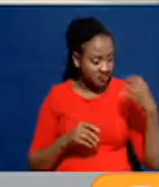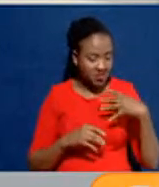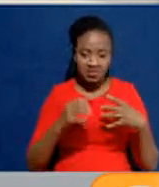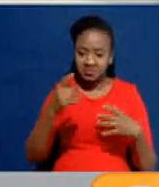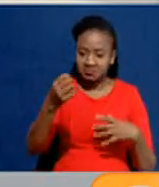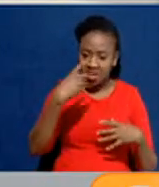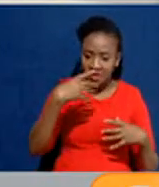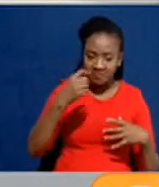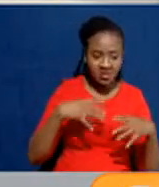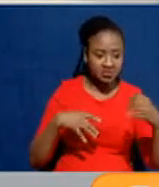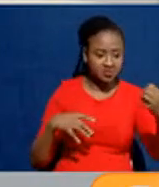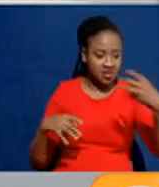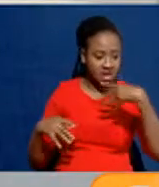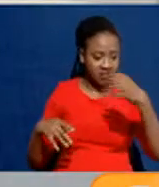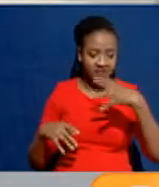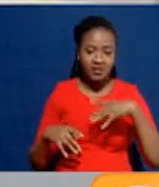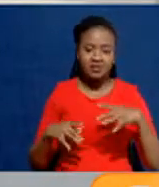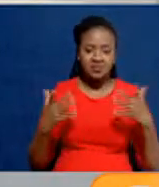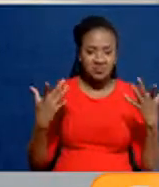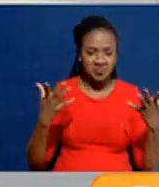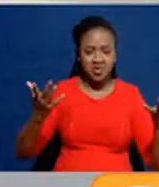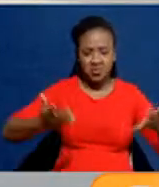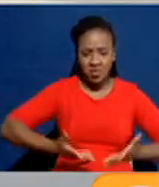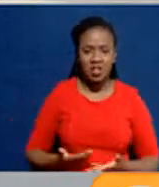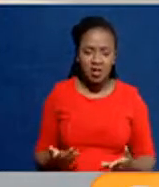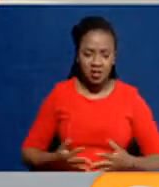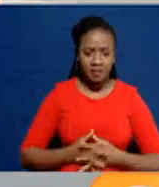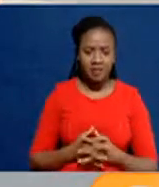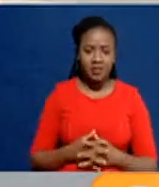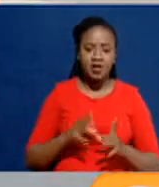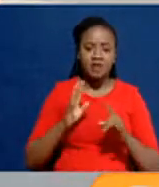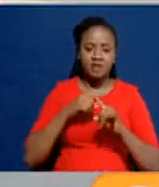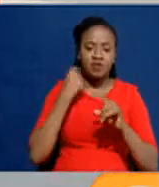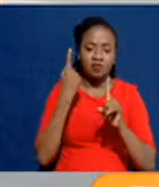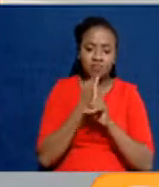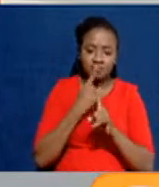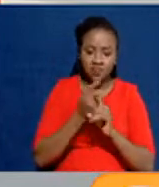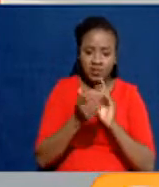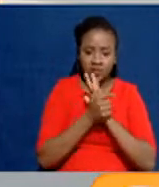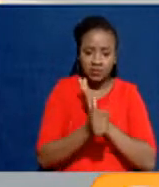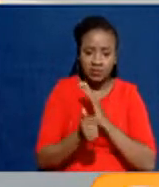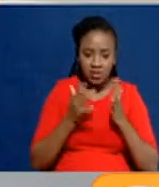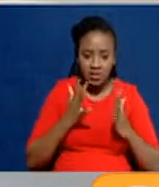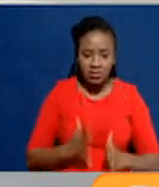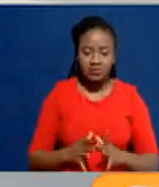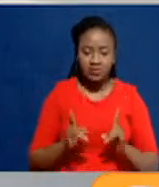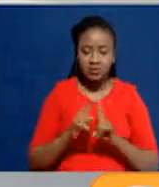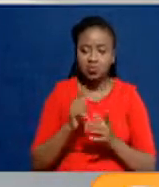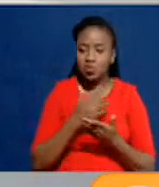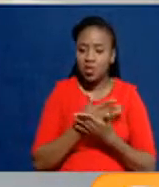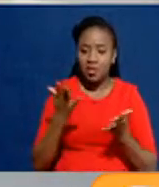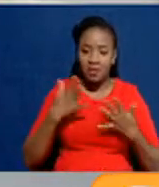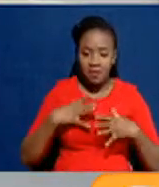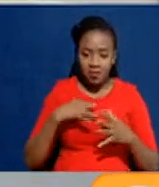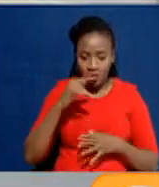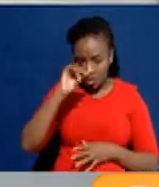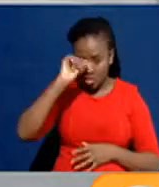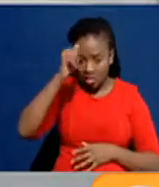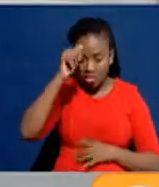advice at all times from experts, from just people who access him and those who are around